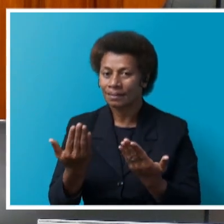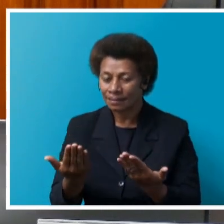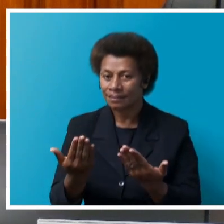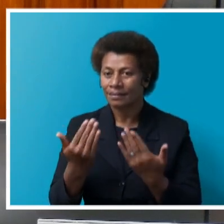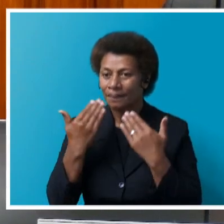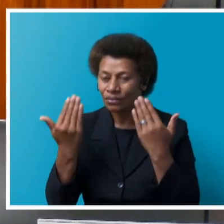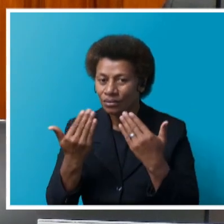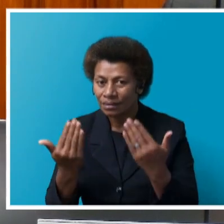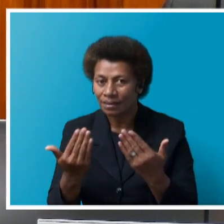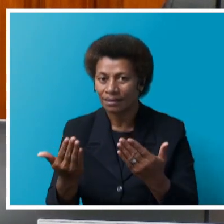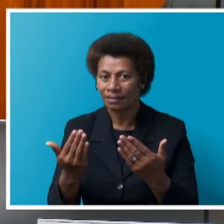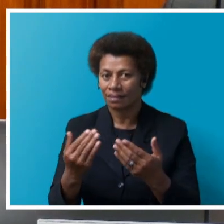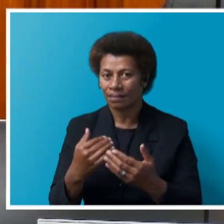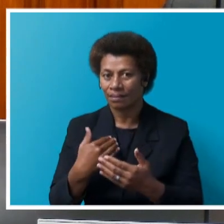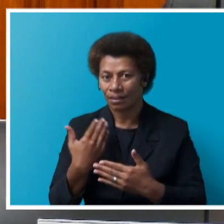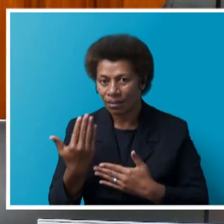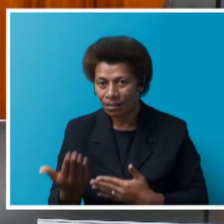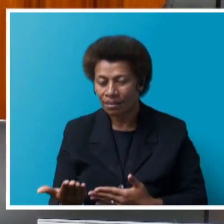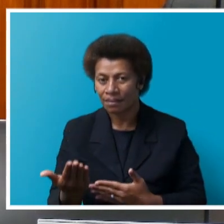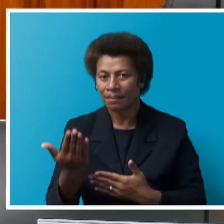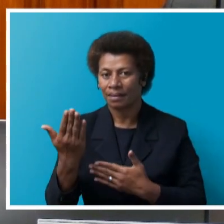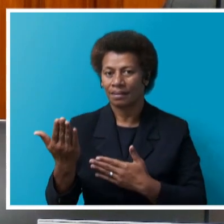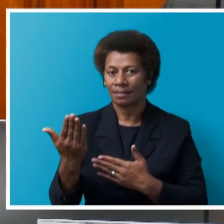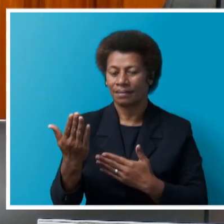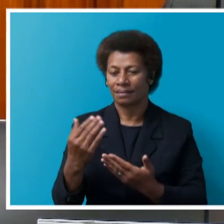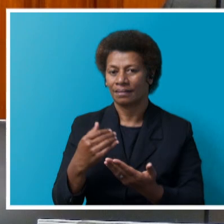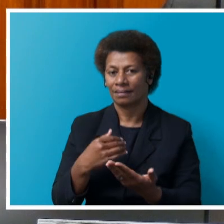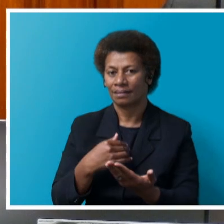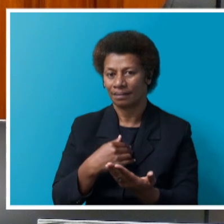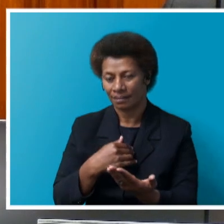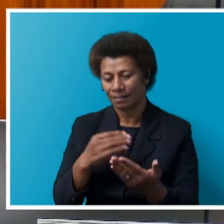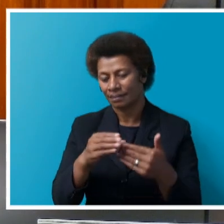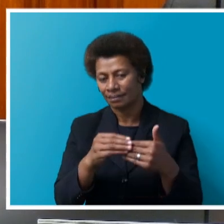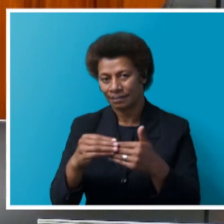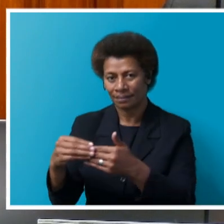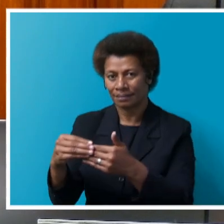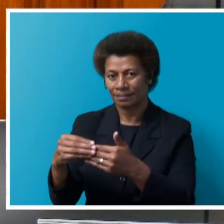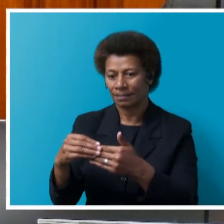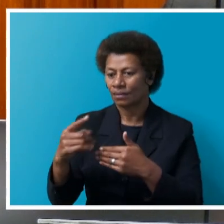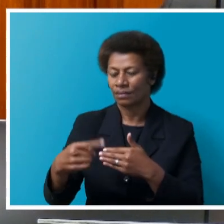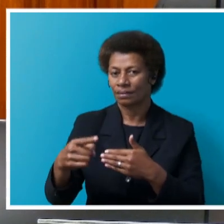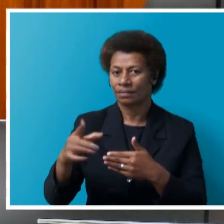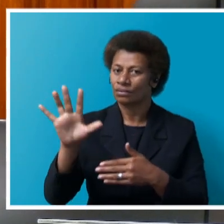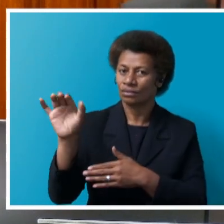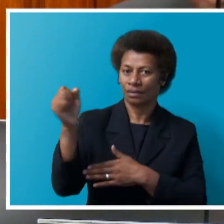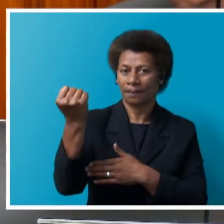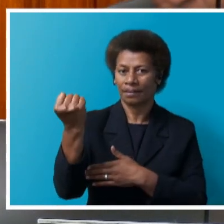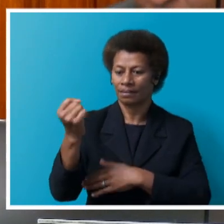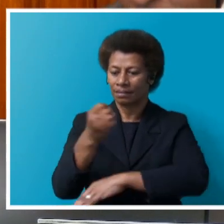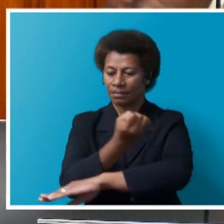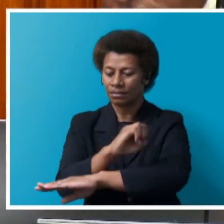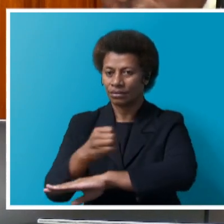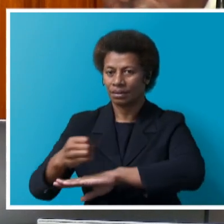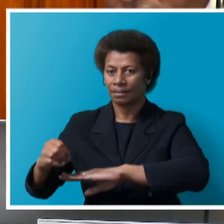Opposition for his steadfast leadership during COP meetings, where he has consistently championed the recognition of oceans